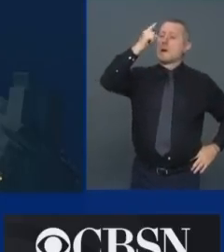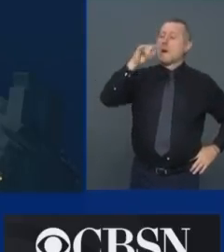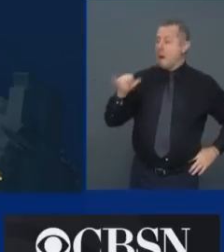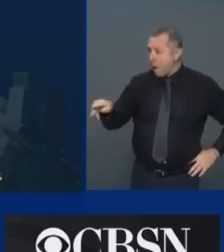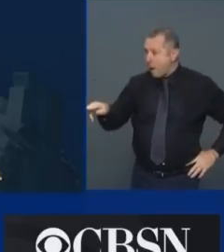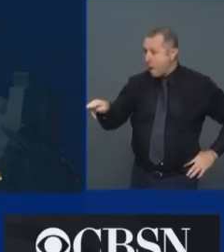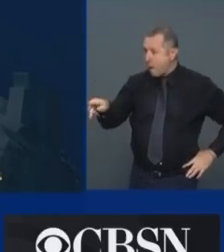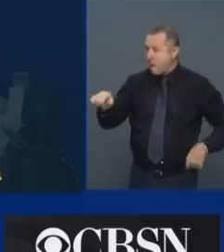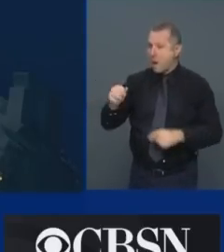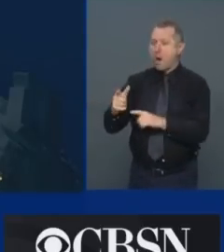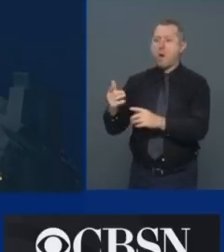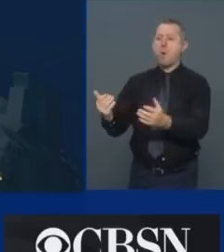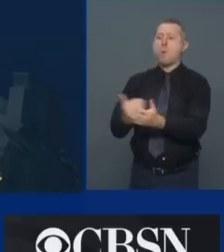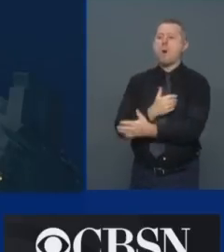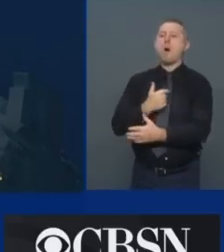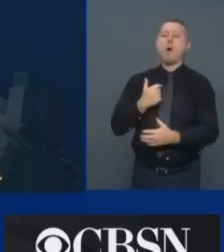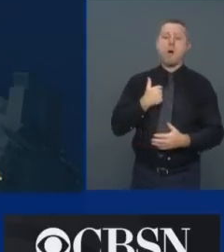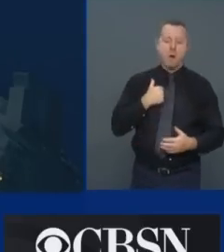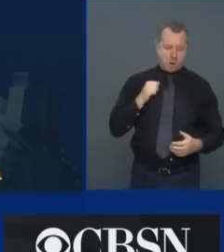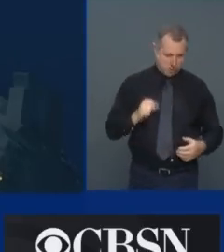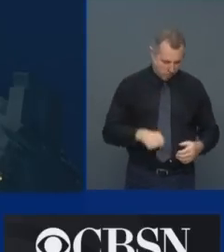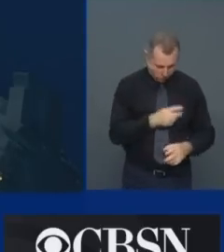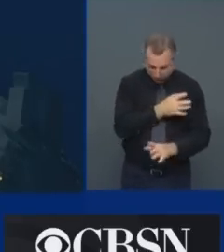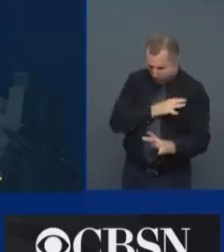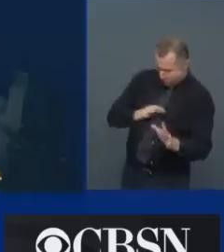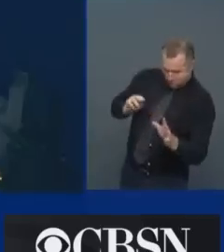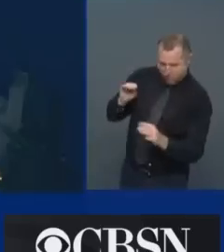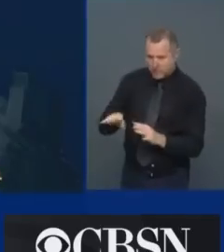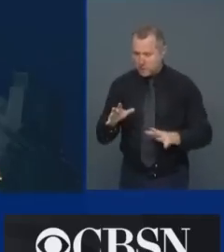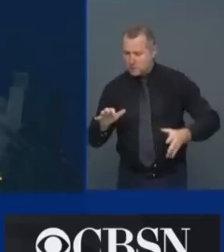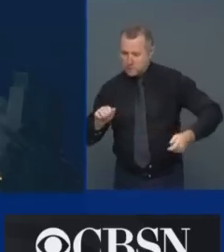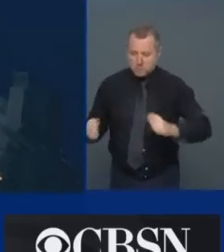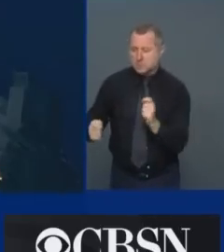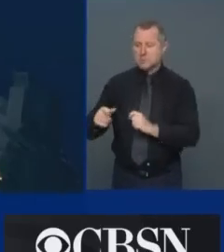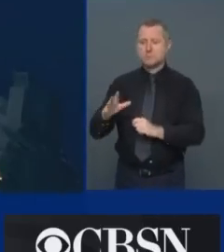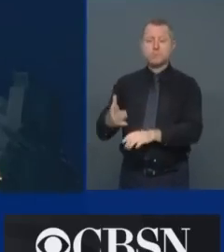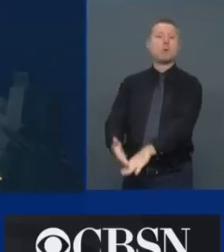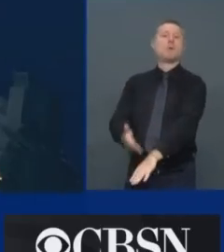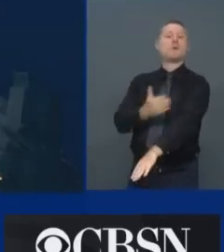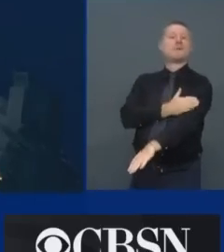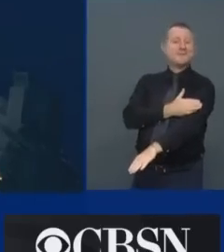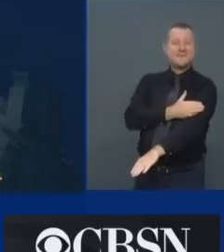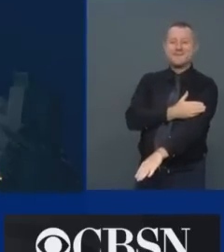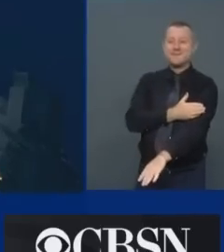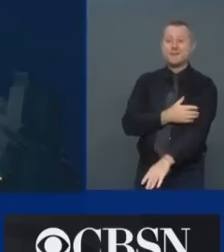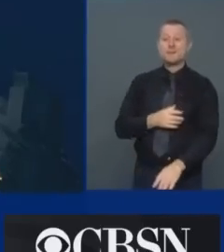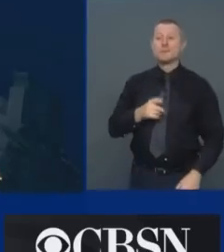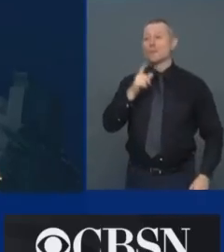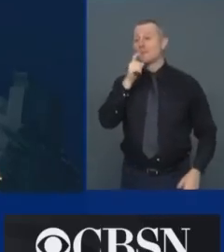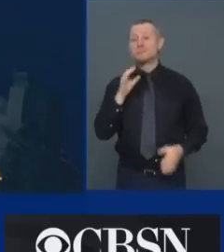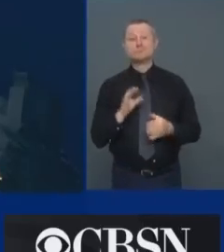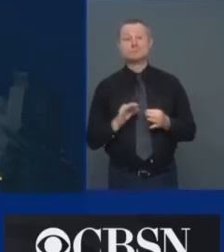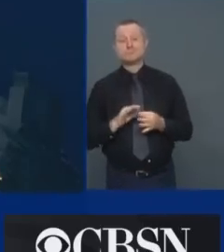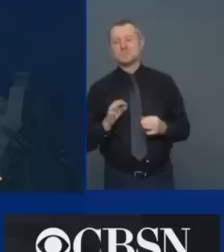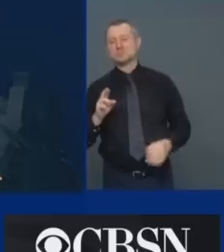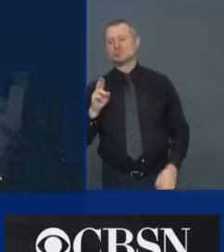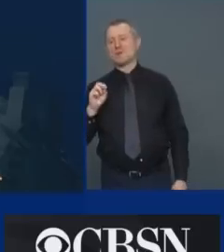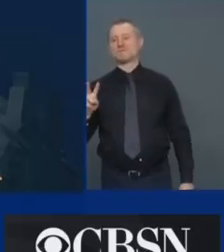to change and to progress. That's what we try to do. Reverend Sharpton,